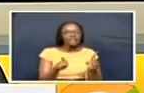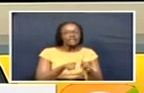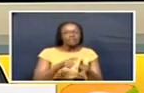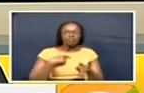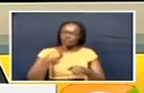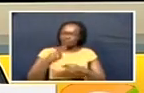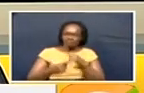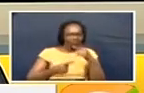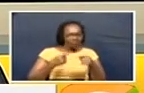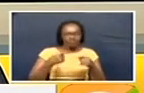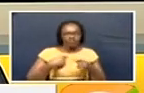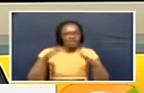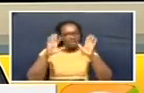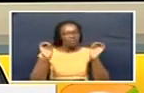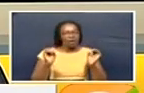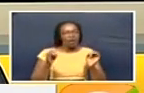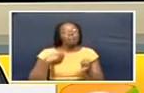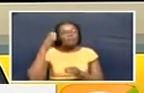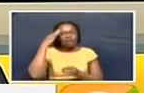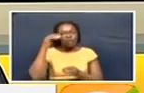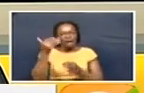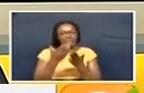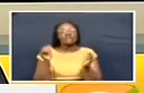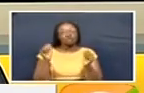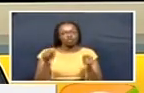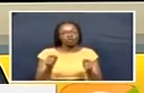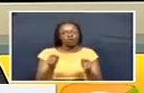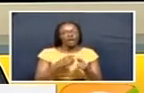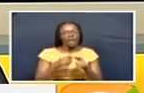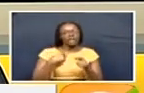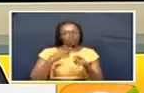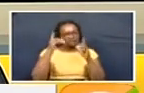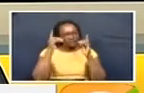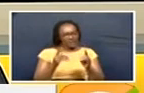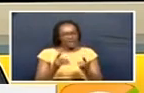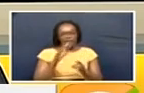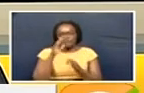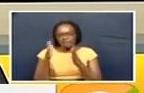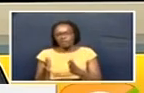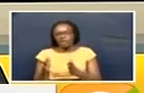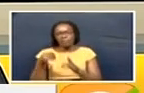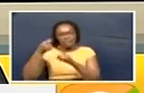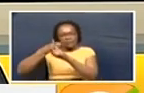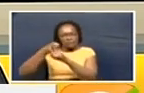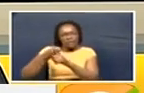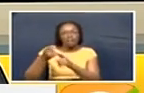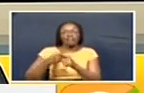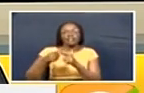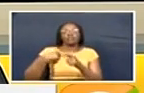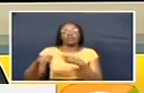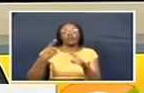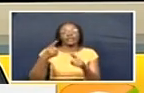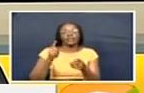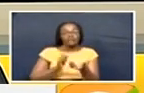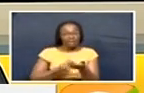person. Then I knew there has to be something else. And that's how I pursued the speakership and got it. When I became the speaker, I probably